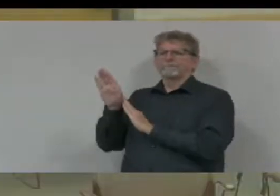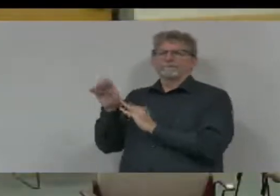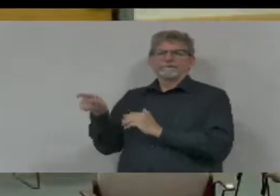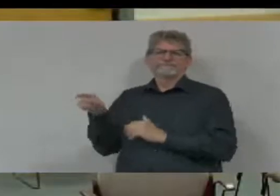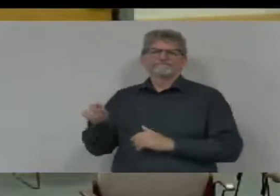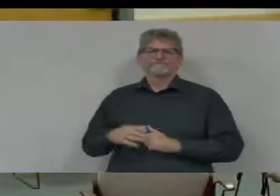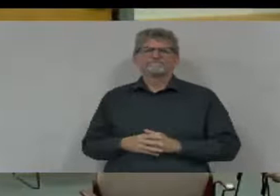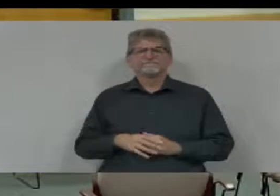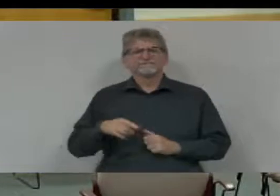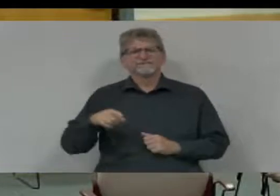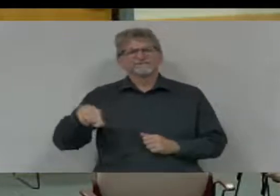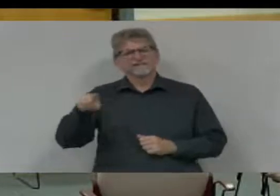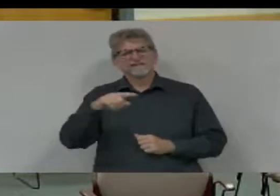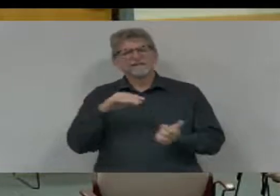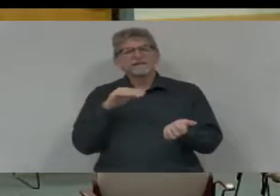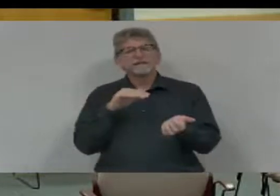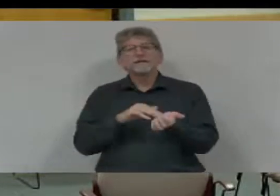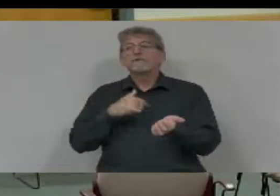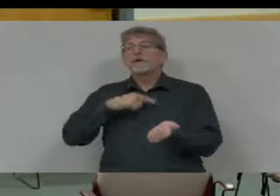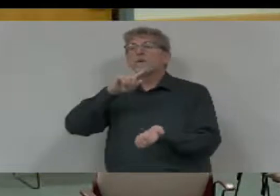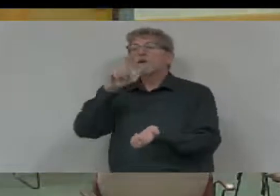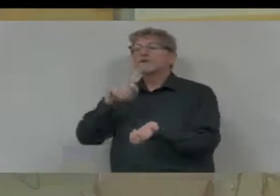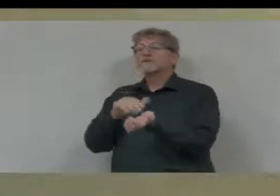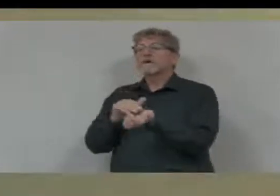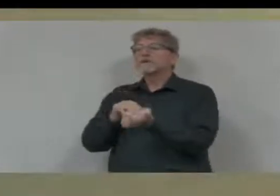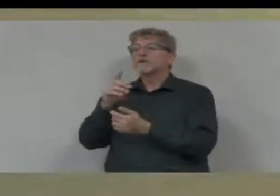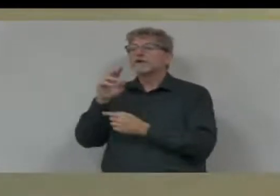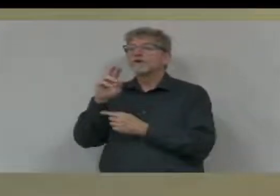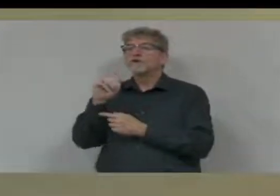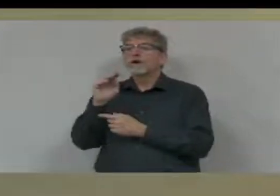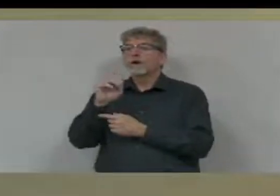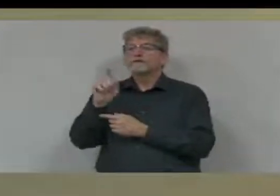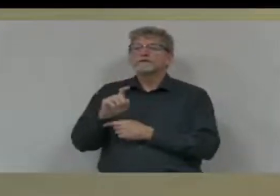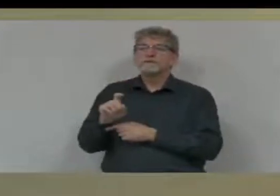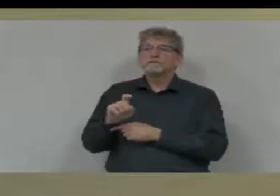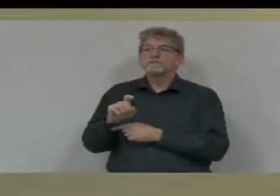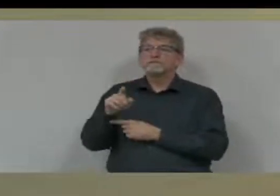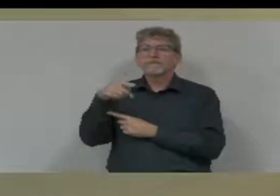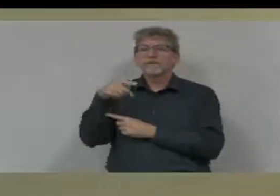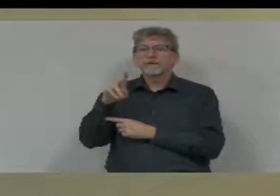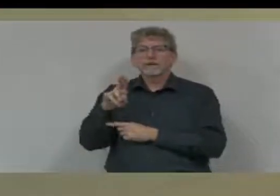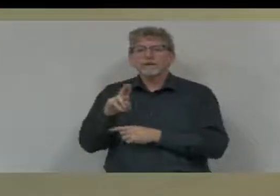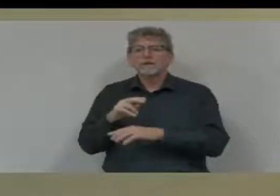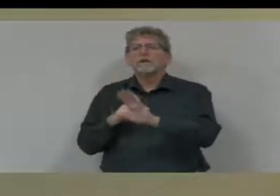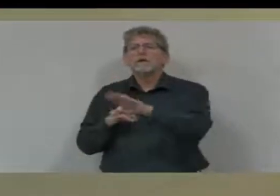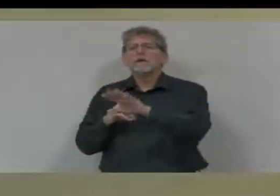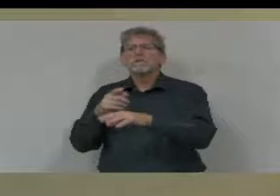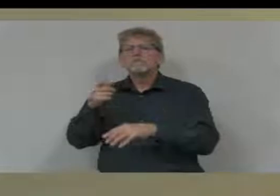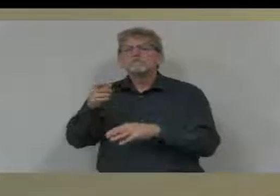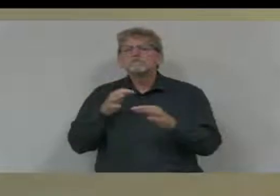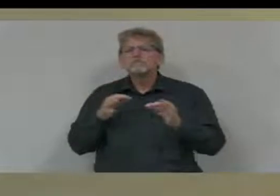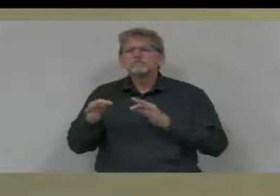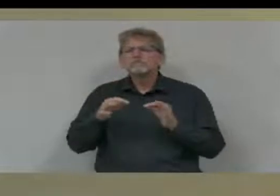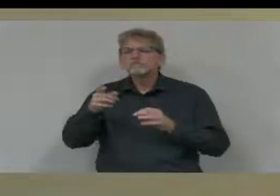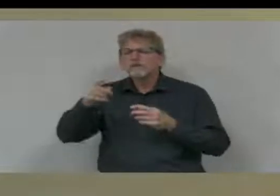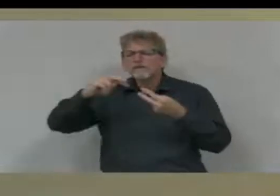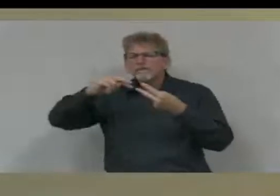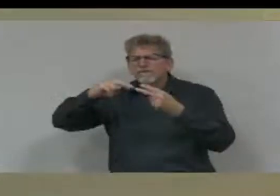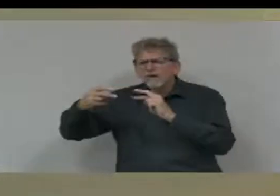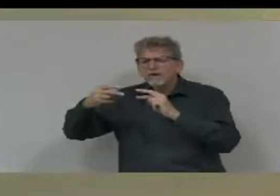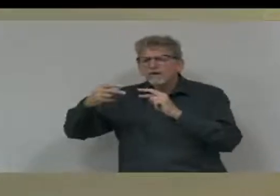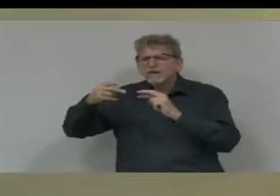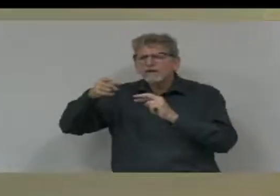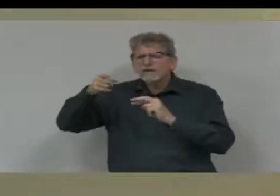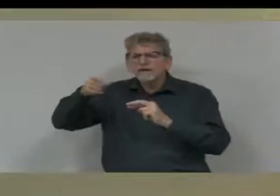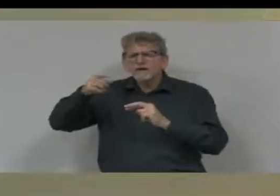Ramirez, can you give an update on the number of variants that the Purdue lab has found? Yeah, so over the last week, we've doubled the amount of variants that we